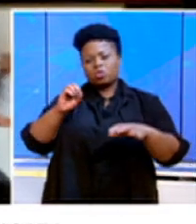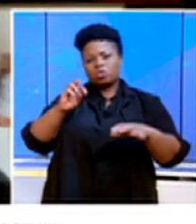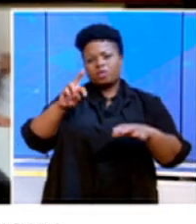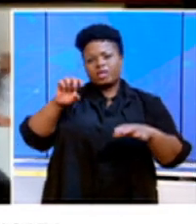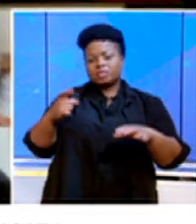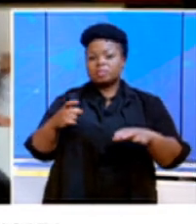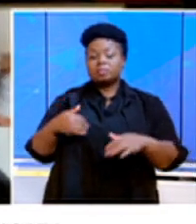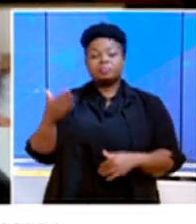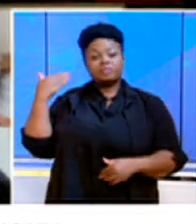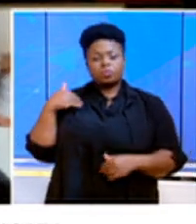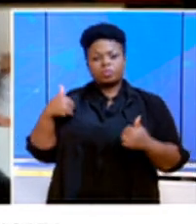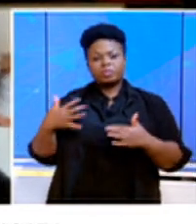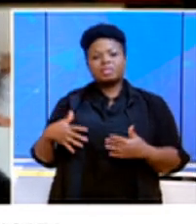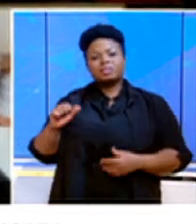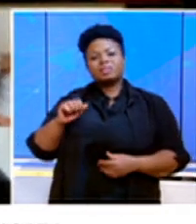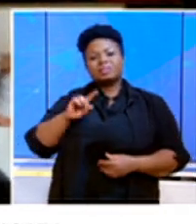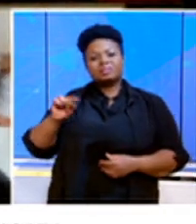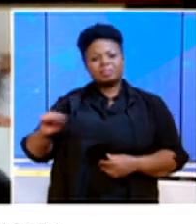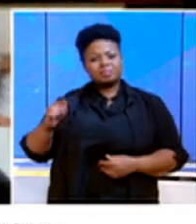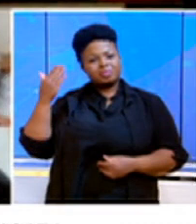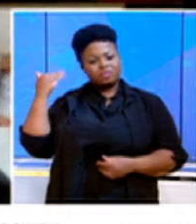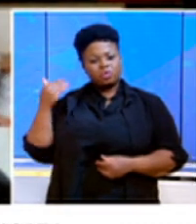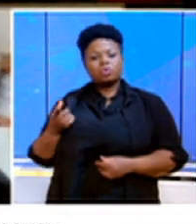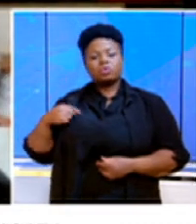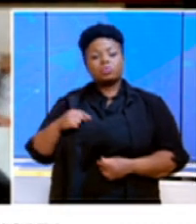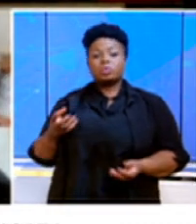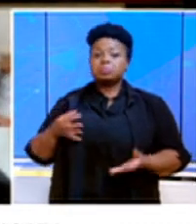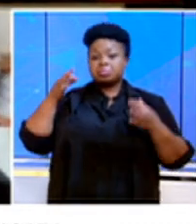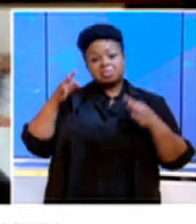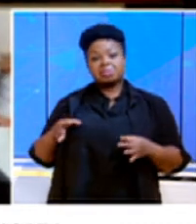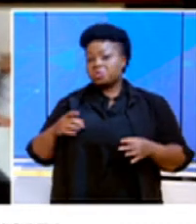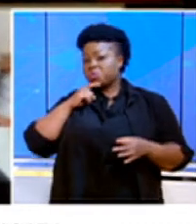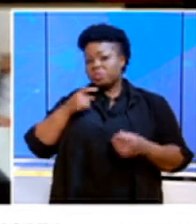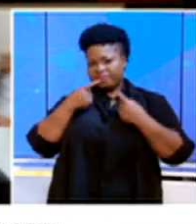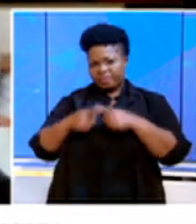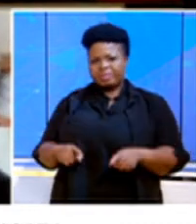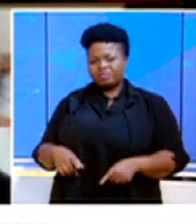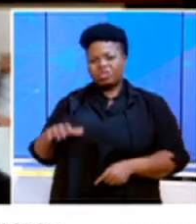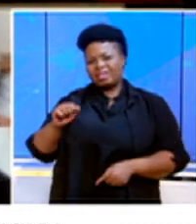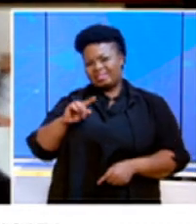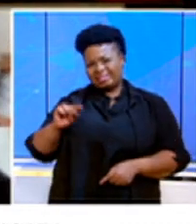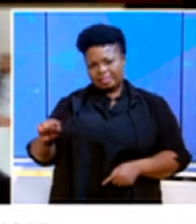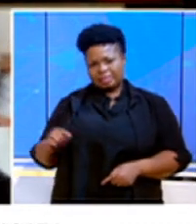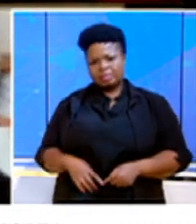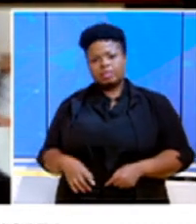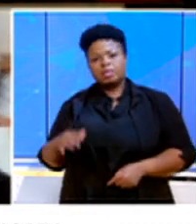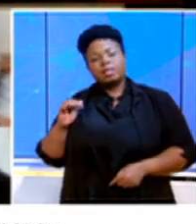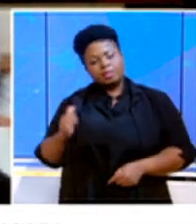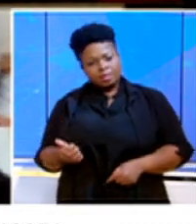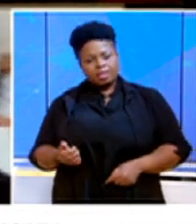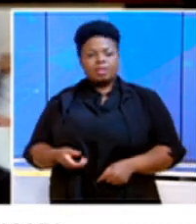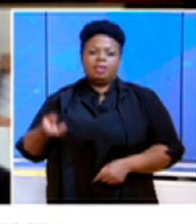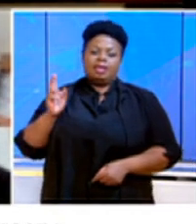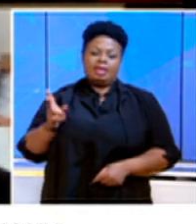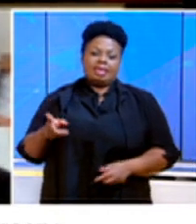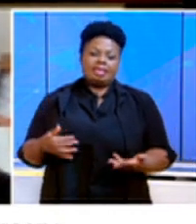initial stages substantially on AstraZeneca. And we've just decided we're not going to use AstraZeneca at all. So again,